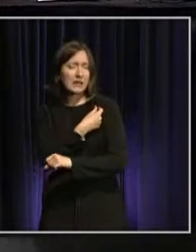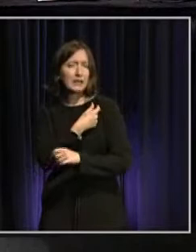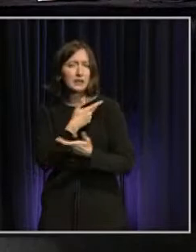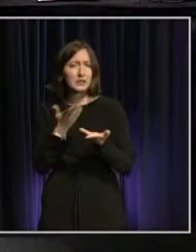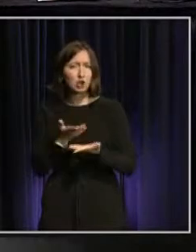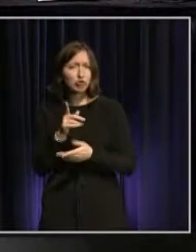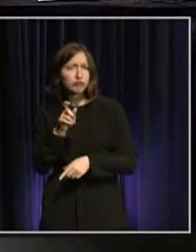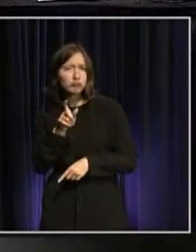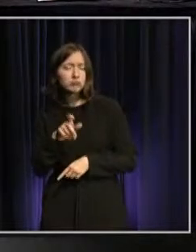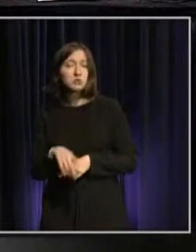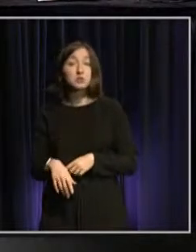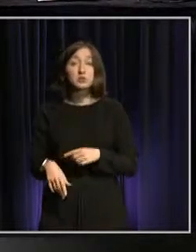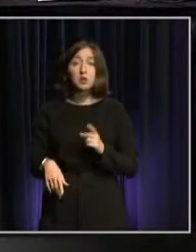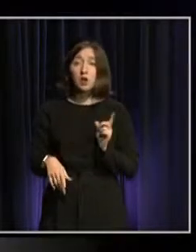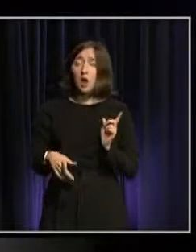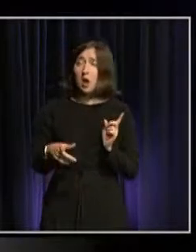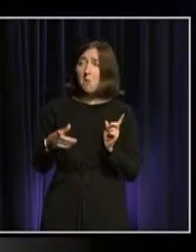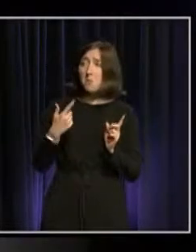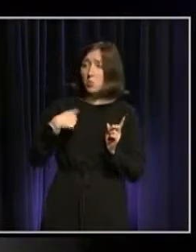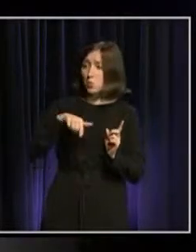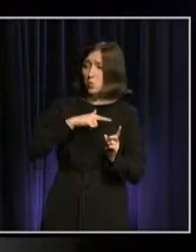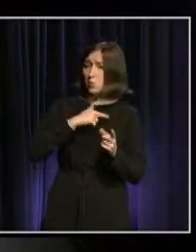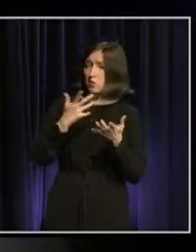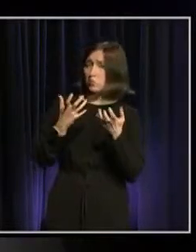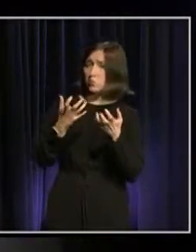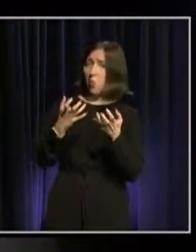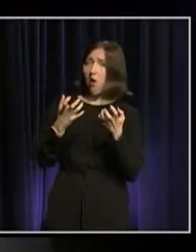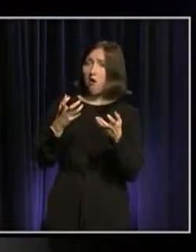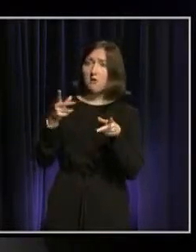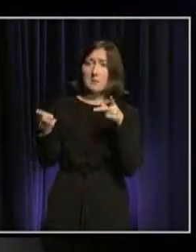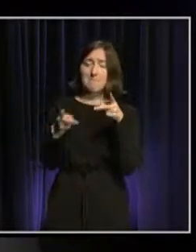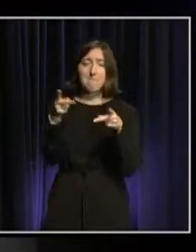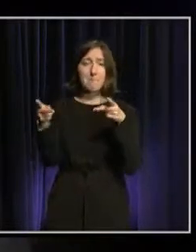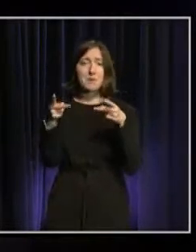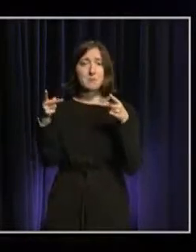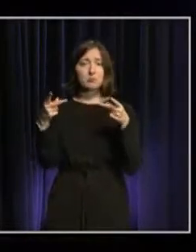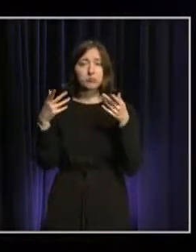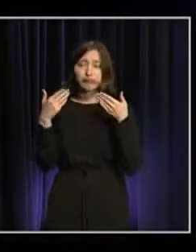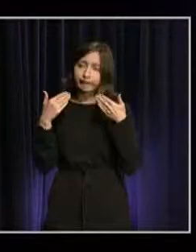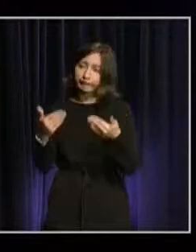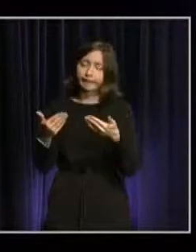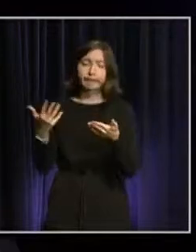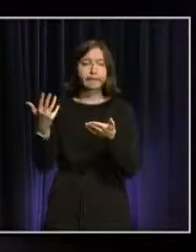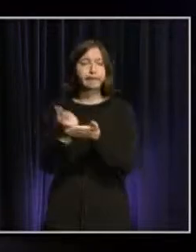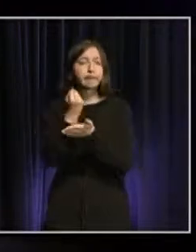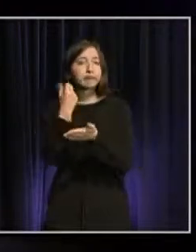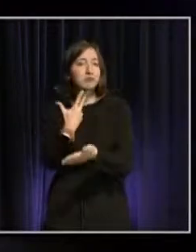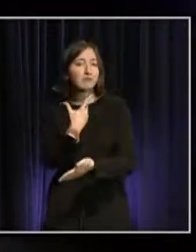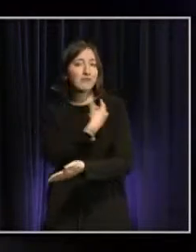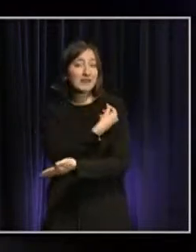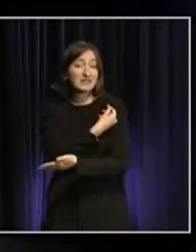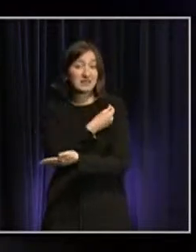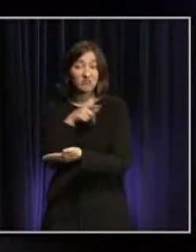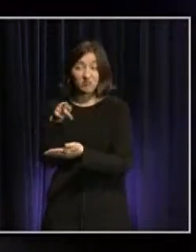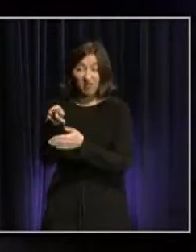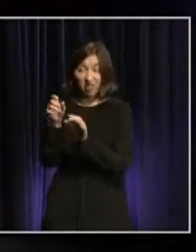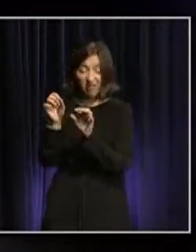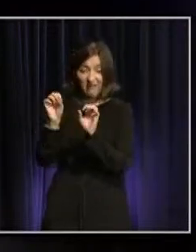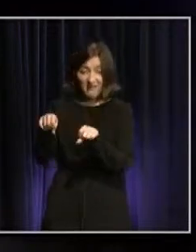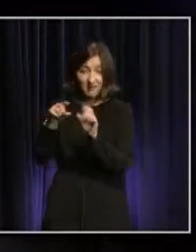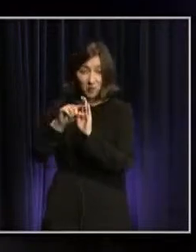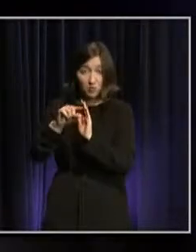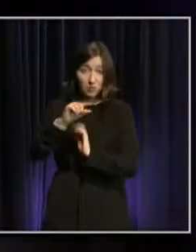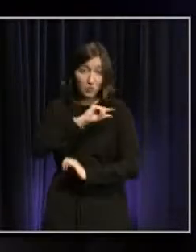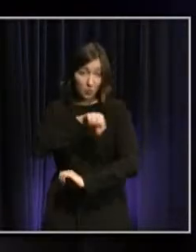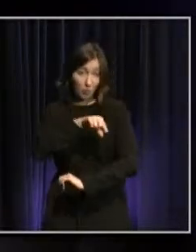Well, what we want people to do is to get a vaccine as soon as they're eligible. And I think with the statistics that the judge